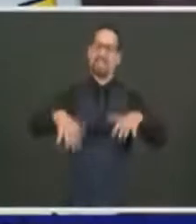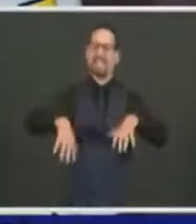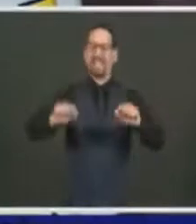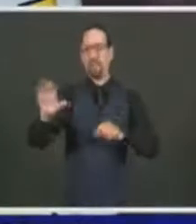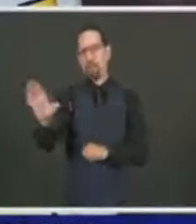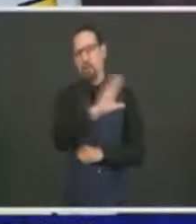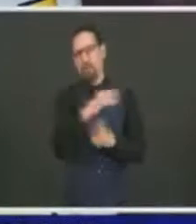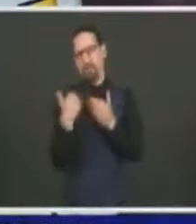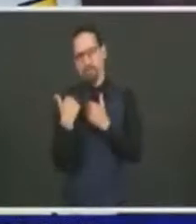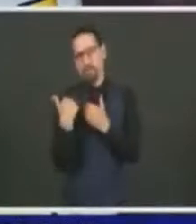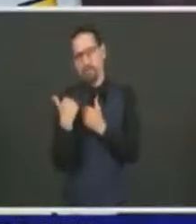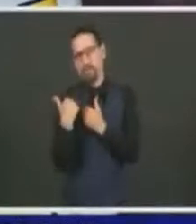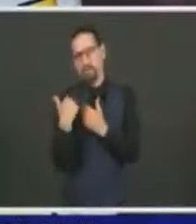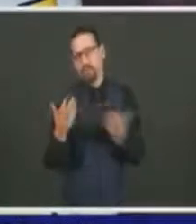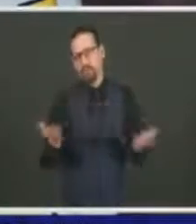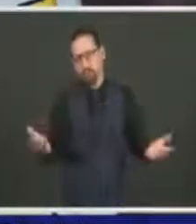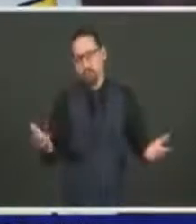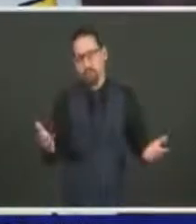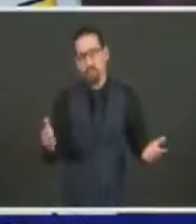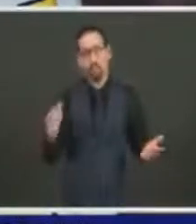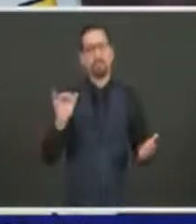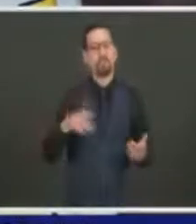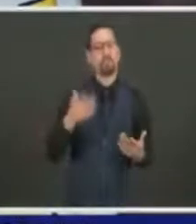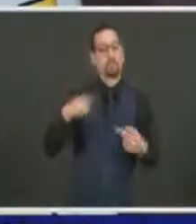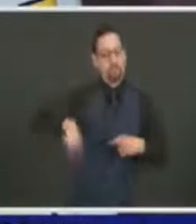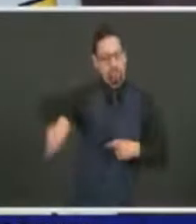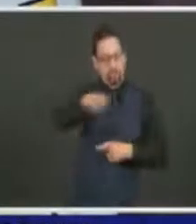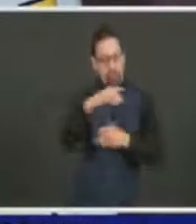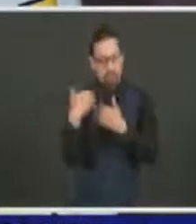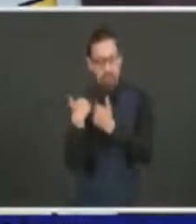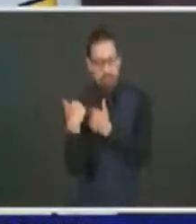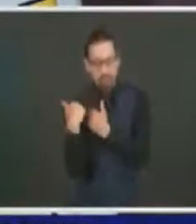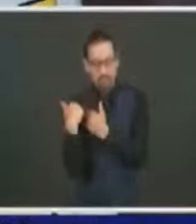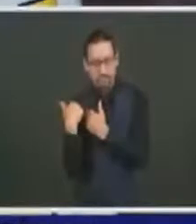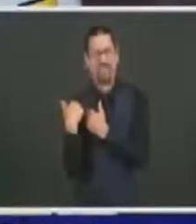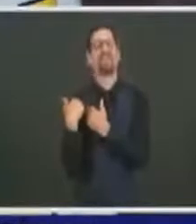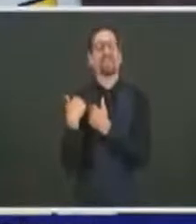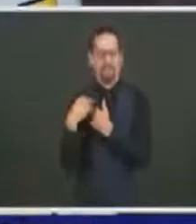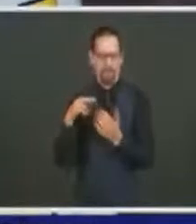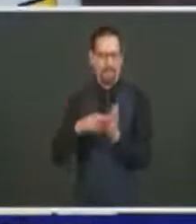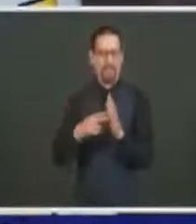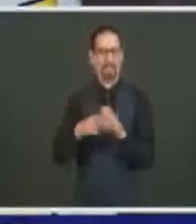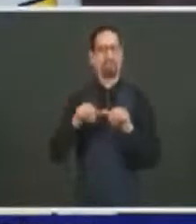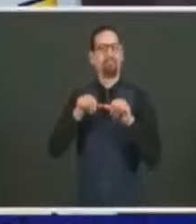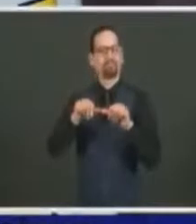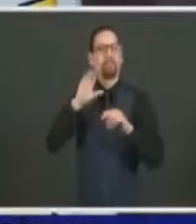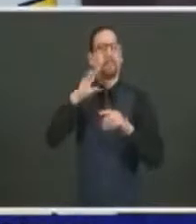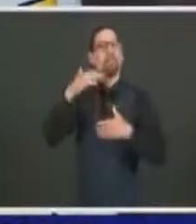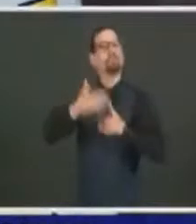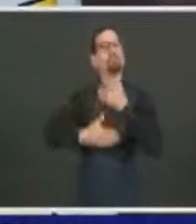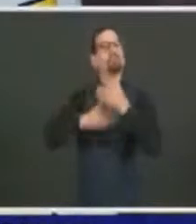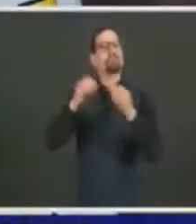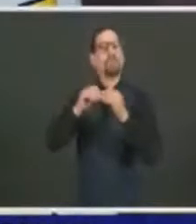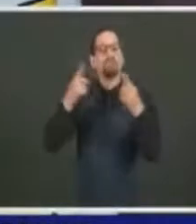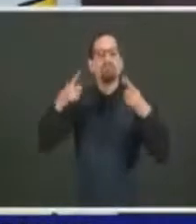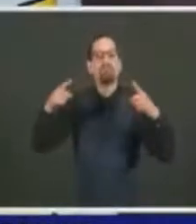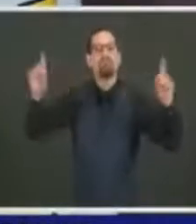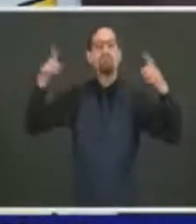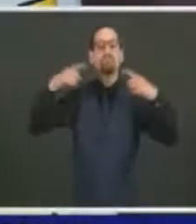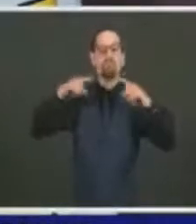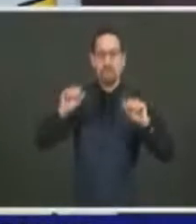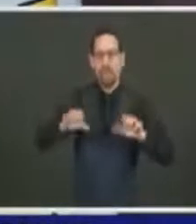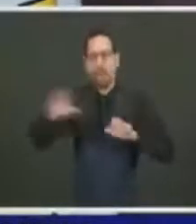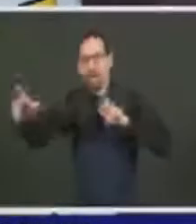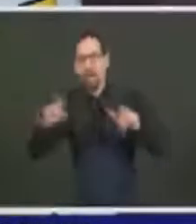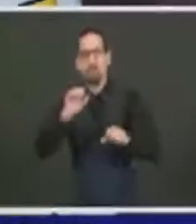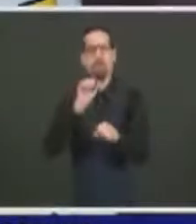happen. Because if we're responsible, we can continue to progress and put more people back to work.